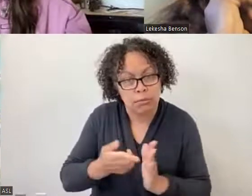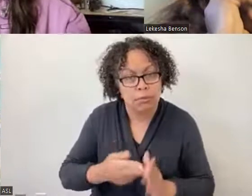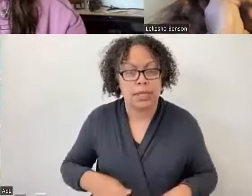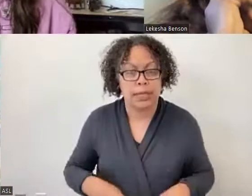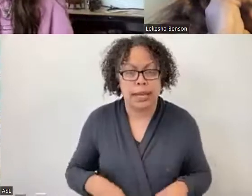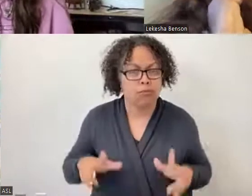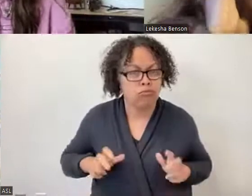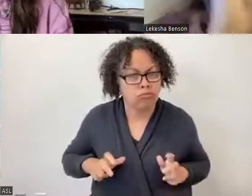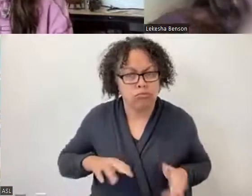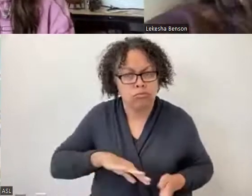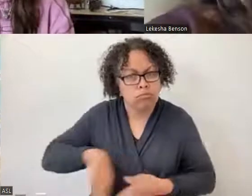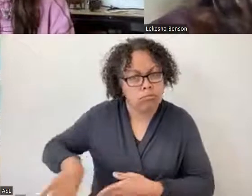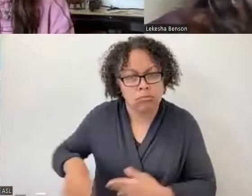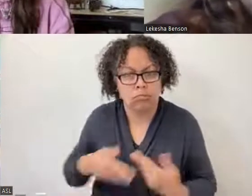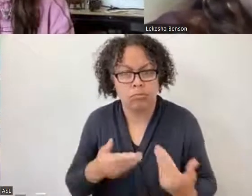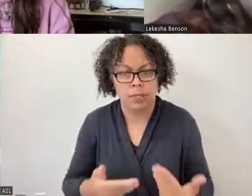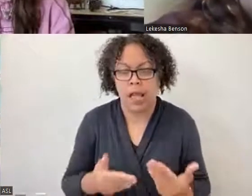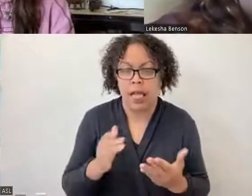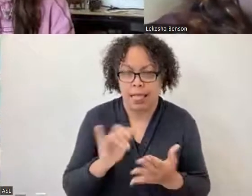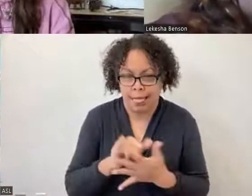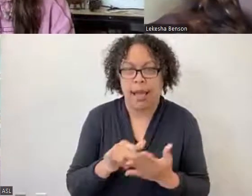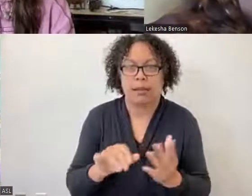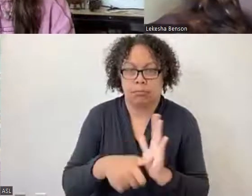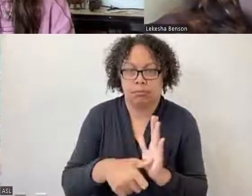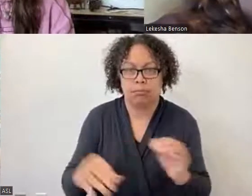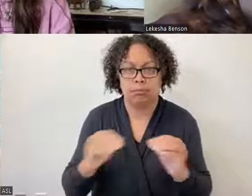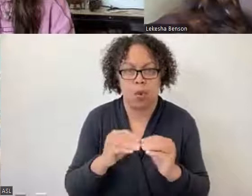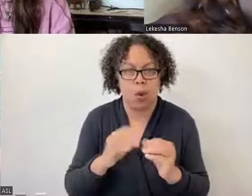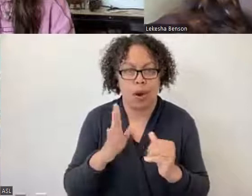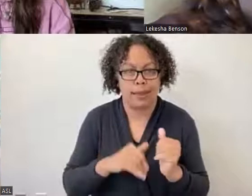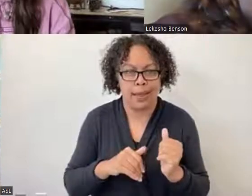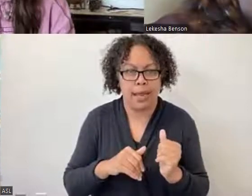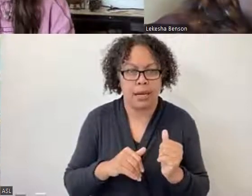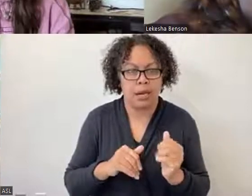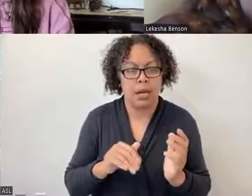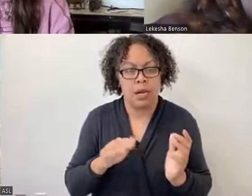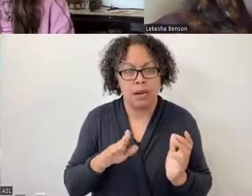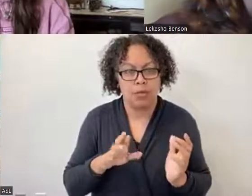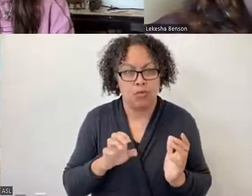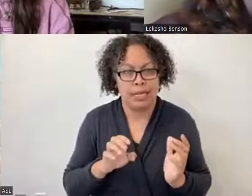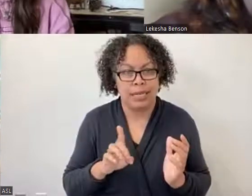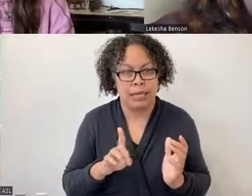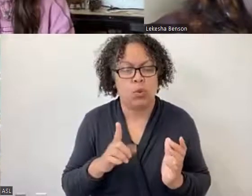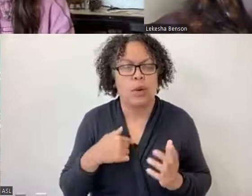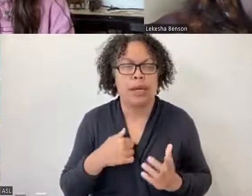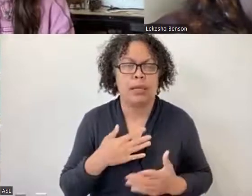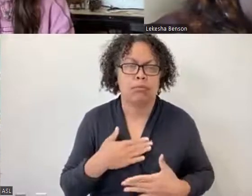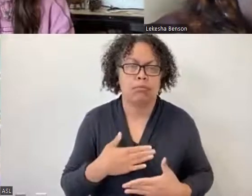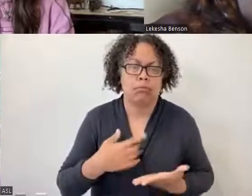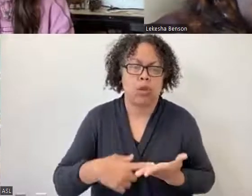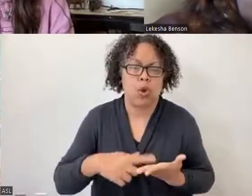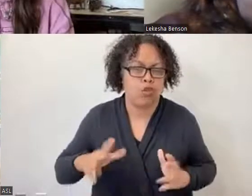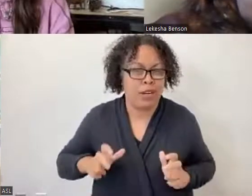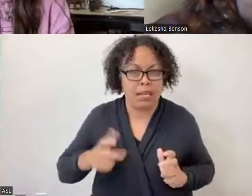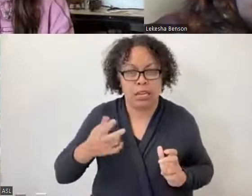selflessness? Those have to outweigh the concepts of greed. And we talked a lot this week about